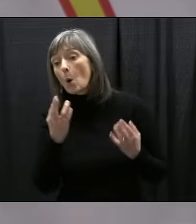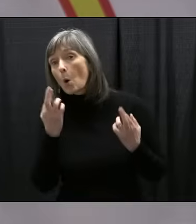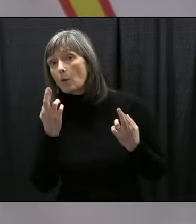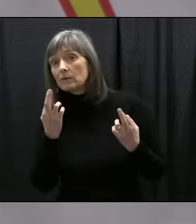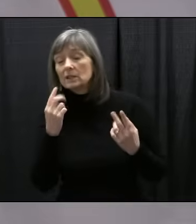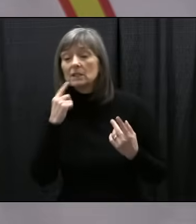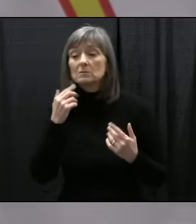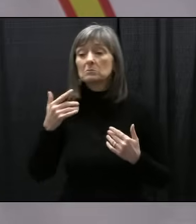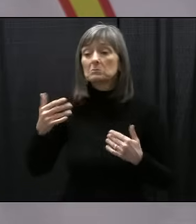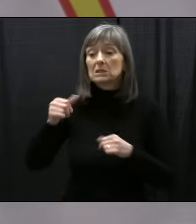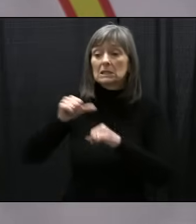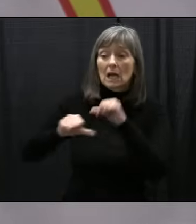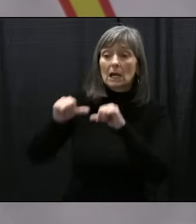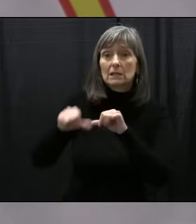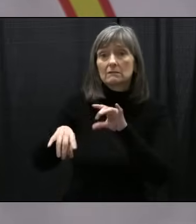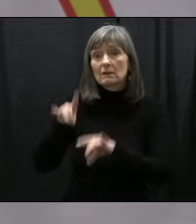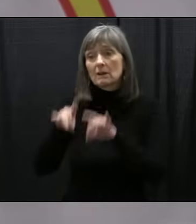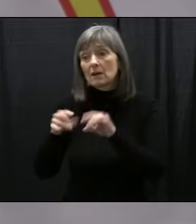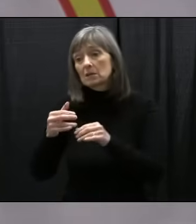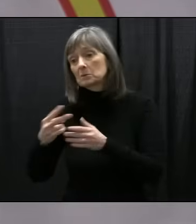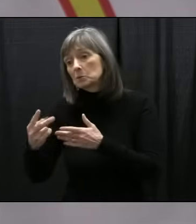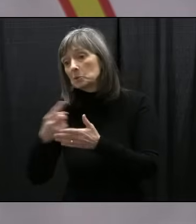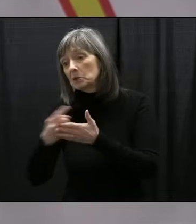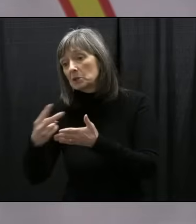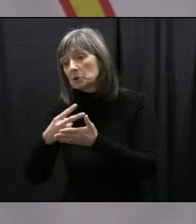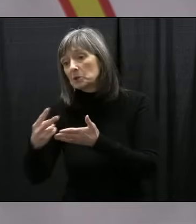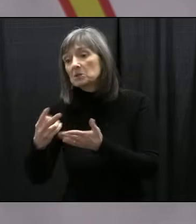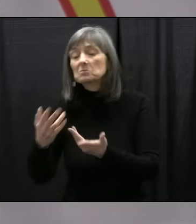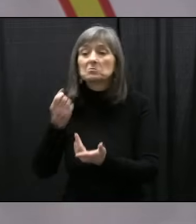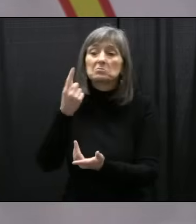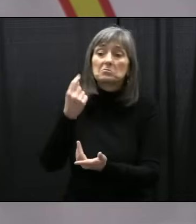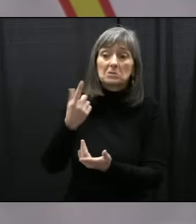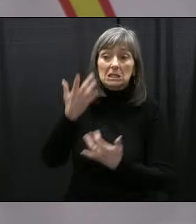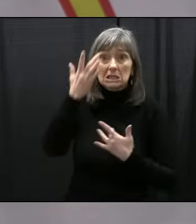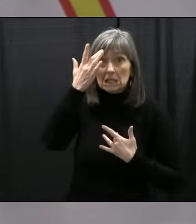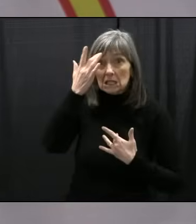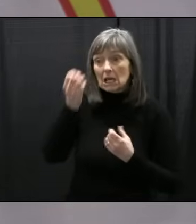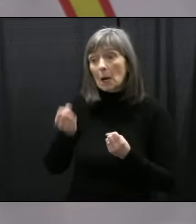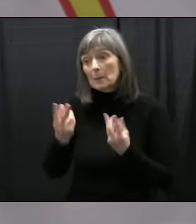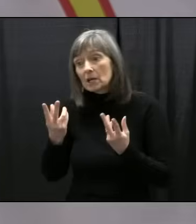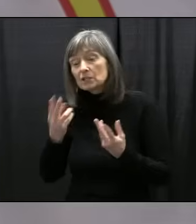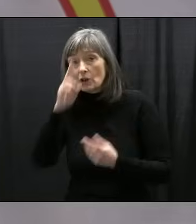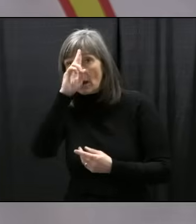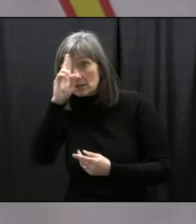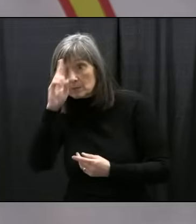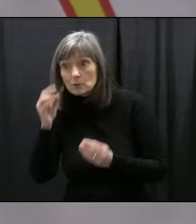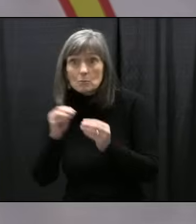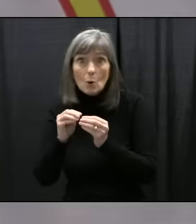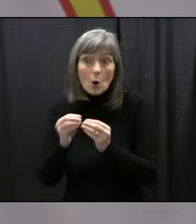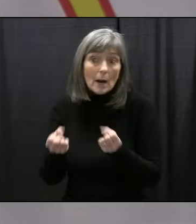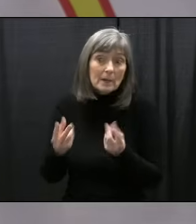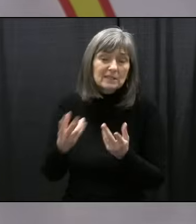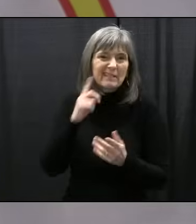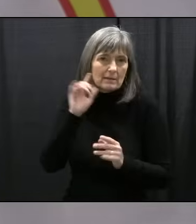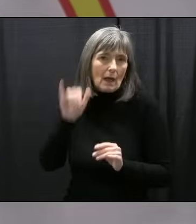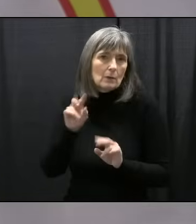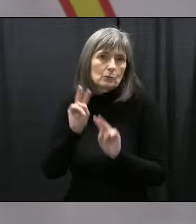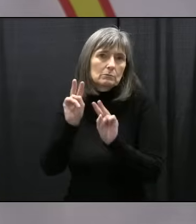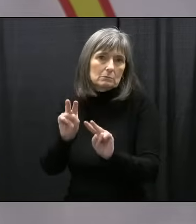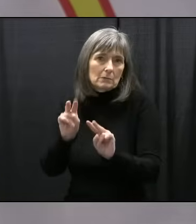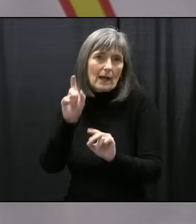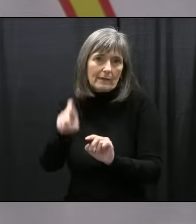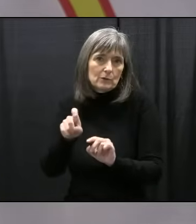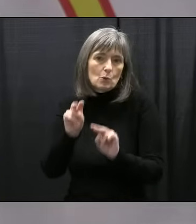the hospitalizations and the ICU capacity and occupancy, which I think is the true metric that we all need to be following with respect to